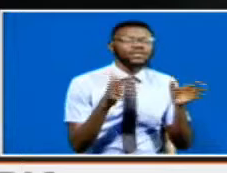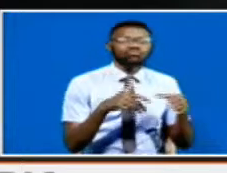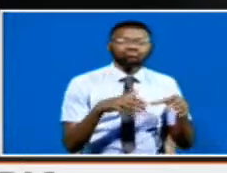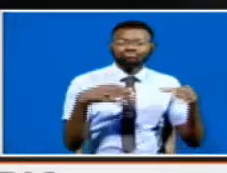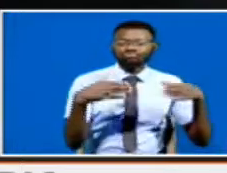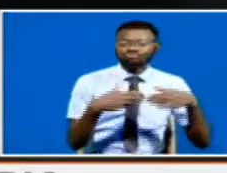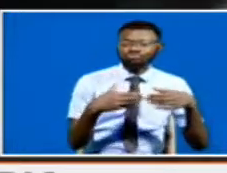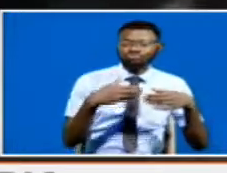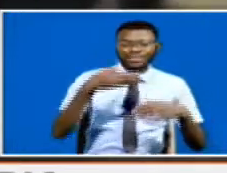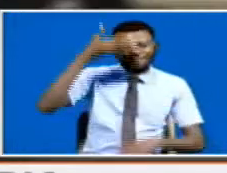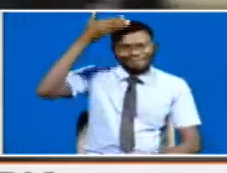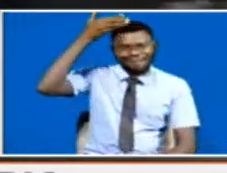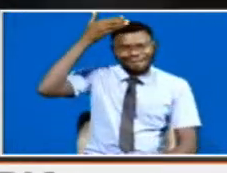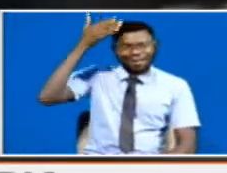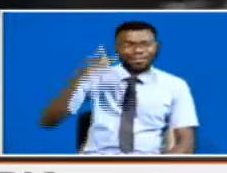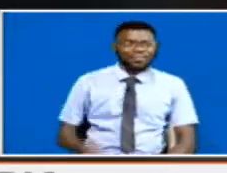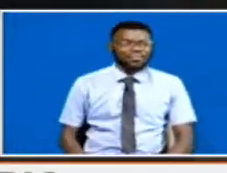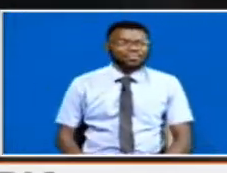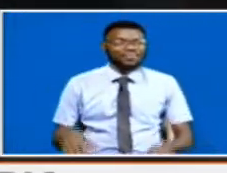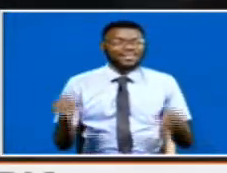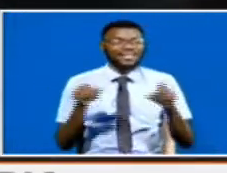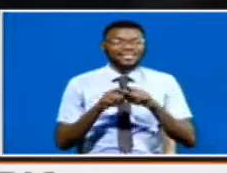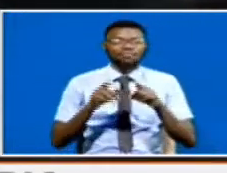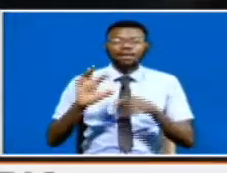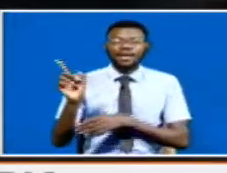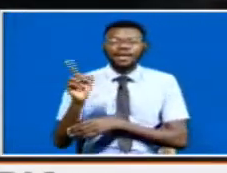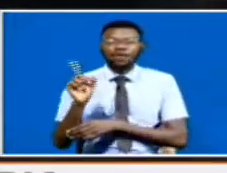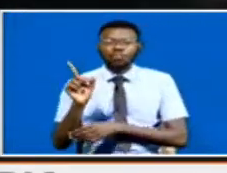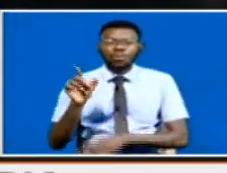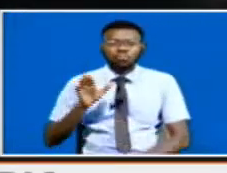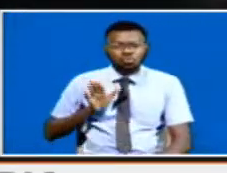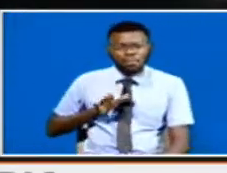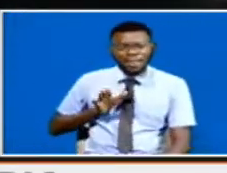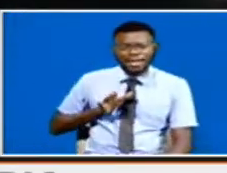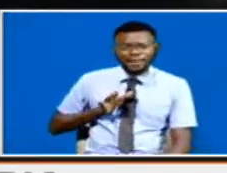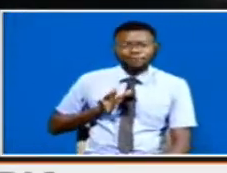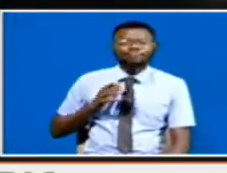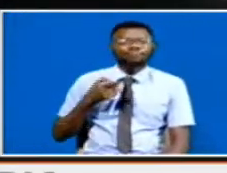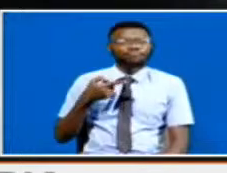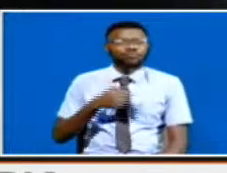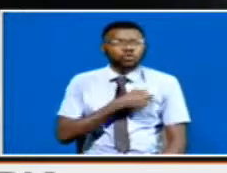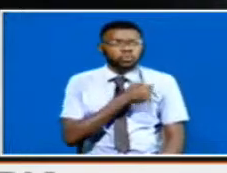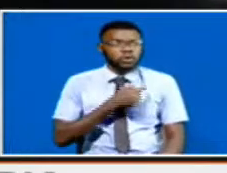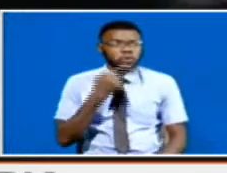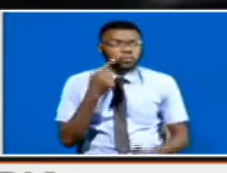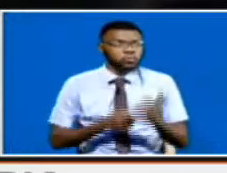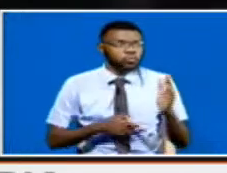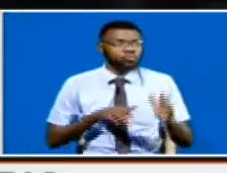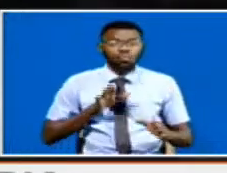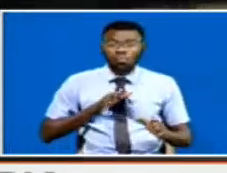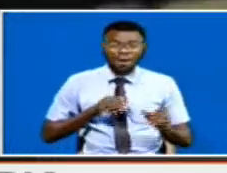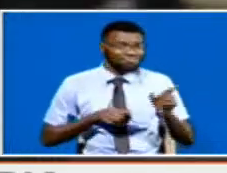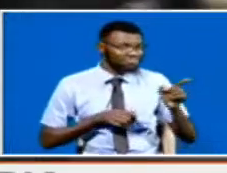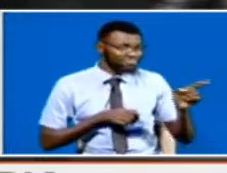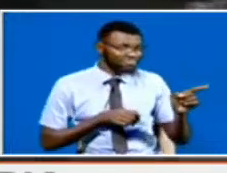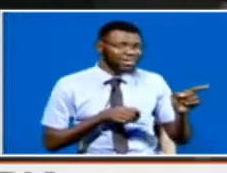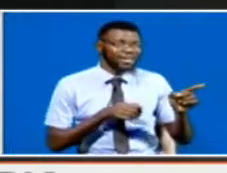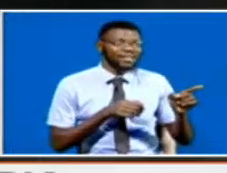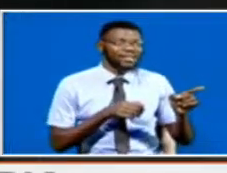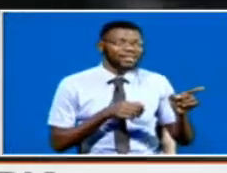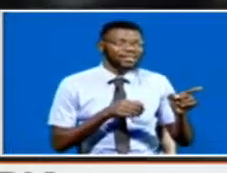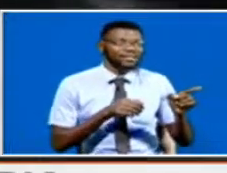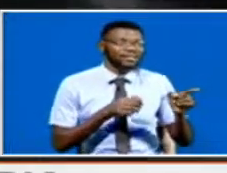uguzi nchini. Chuo cha hospitali ya Nairobi Women nacho kwenye taarifa kimekiri kuwa mwanamke aliyenaso kwenye video hiyo